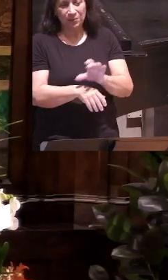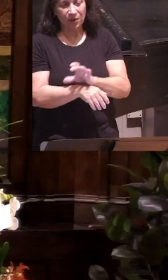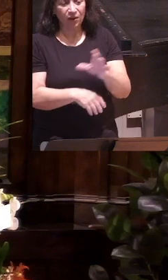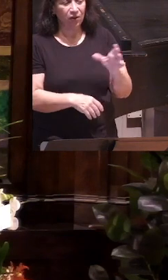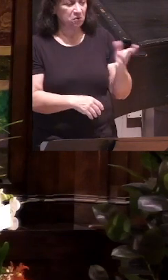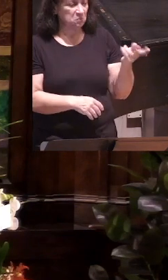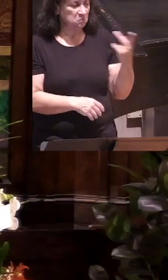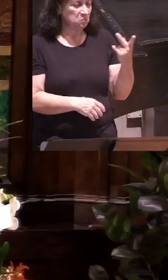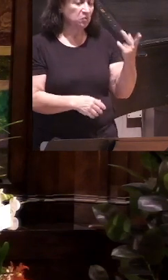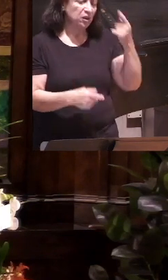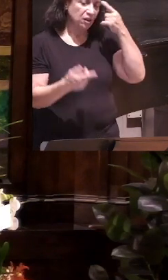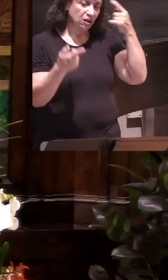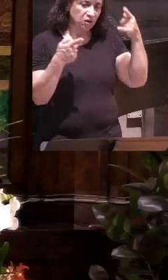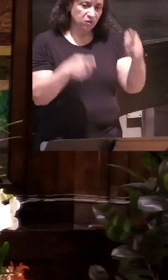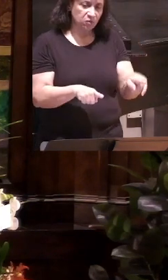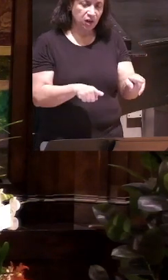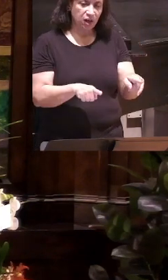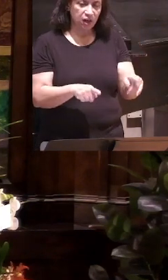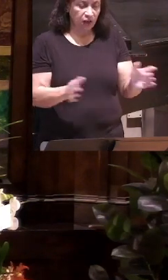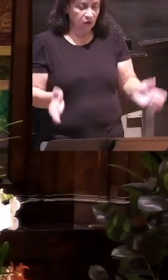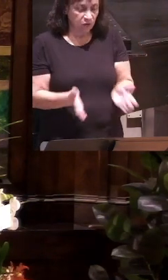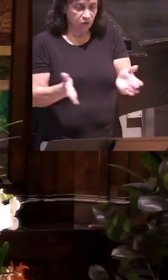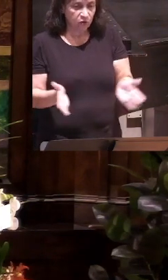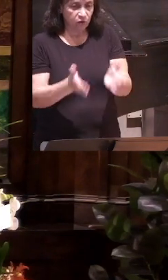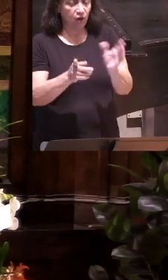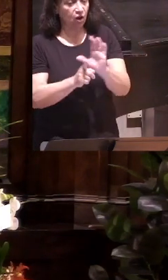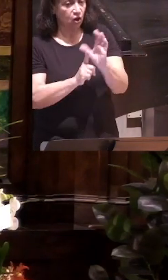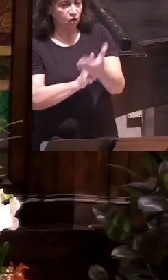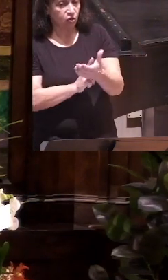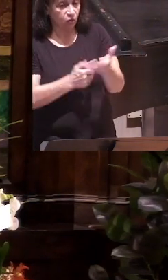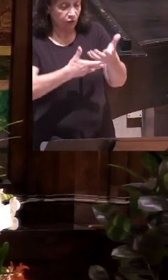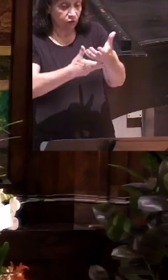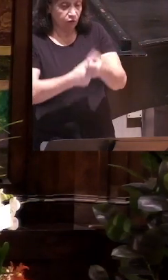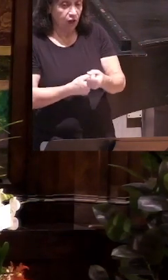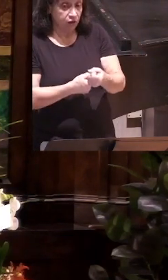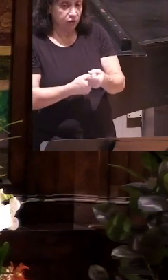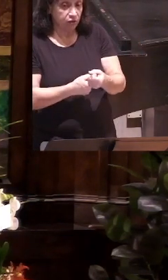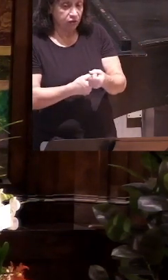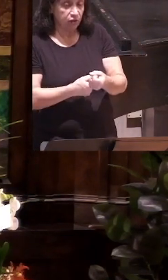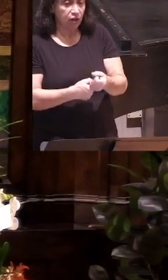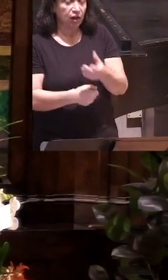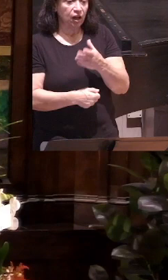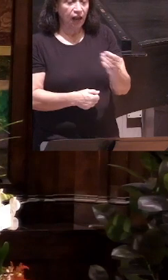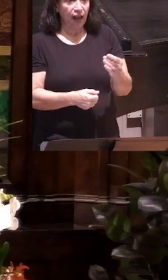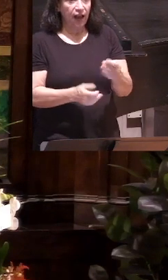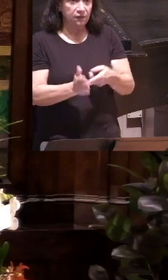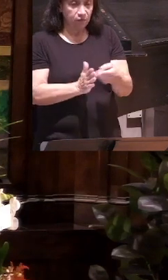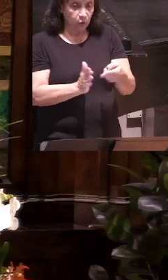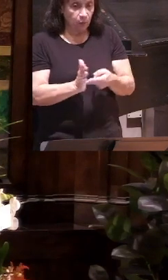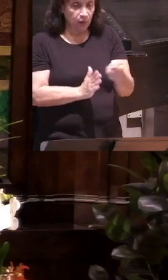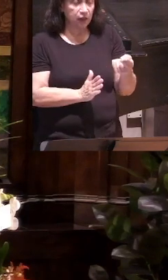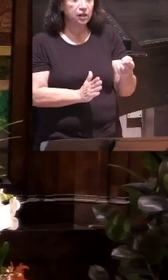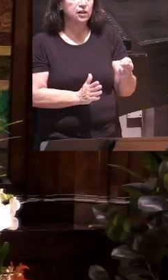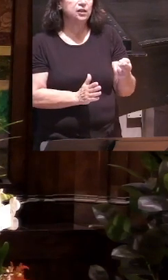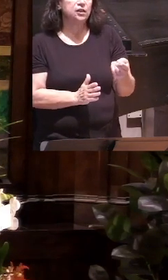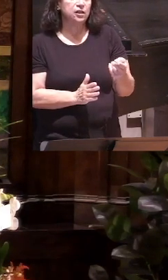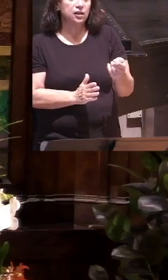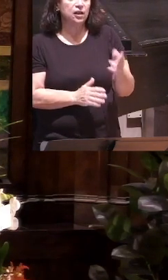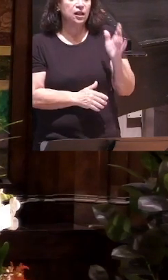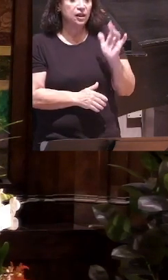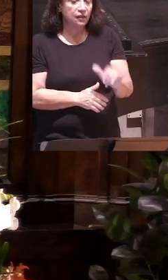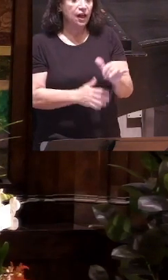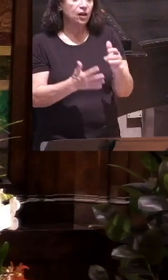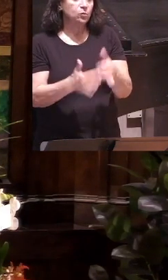Earl and I agreed that cultivating a culture of trust and vulnerability was of